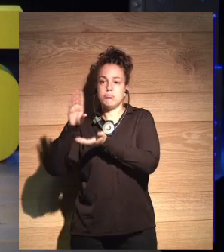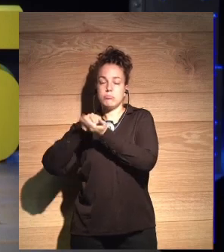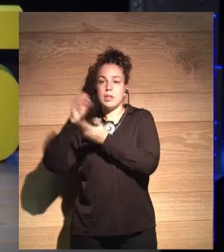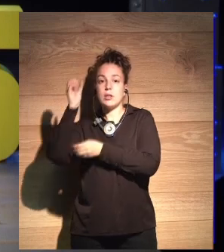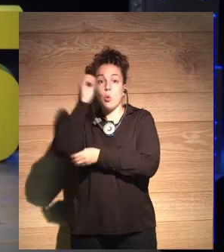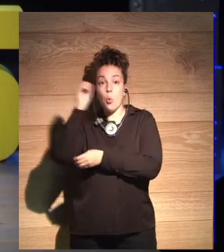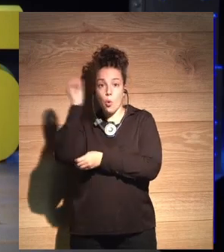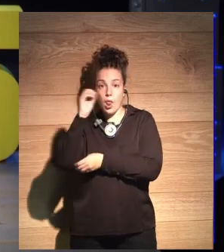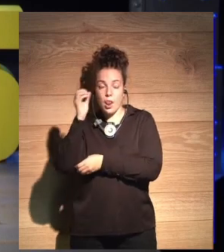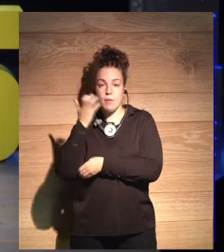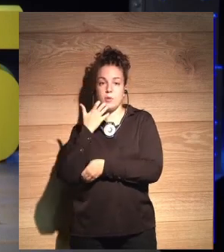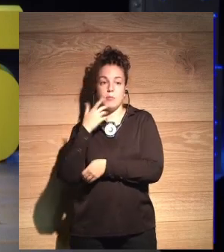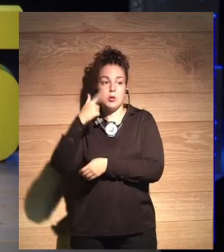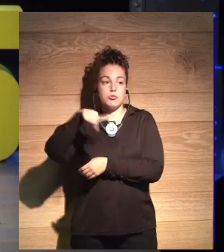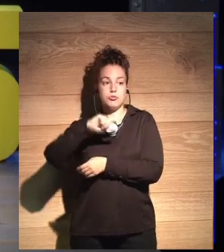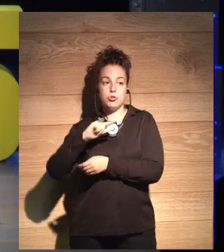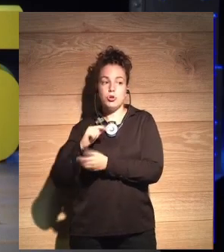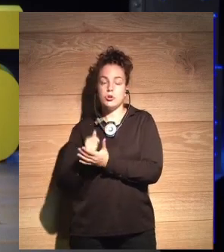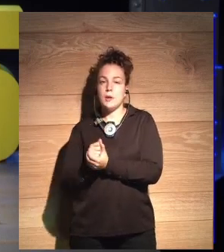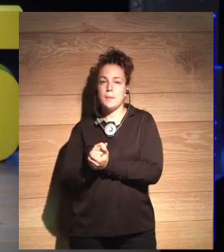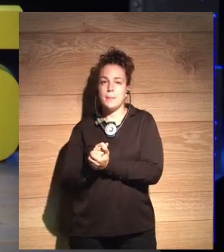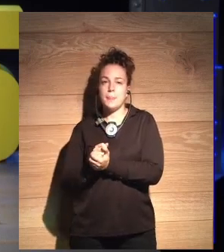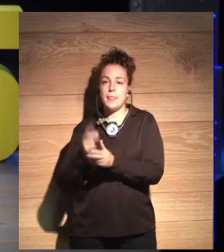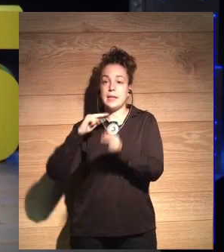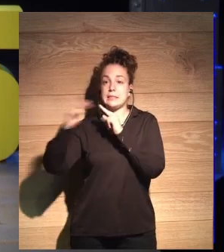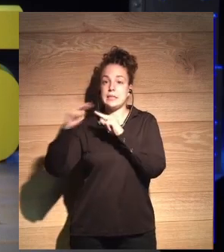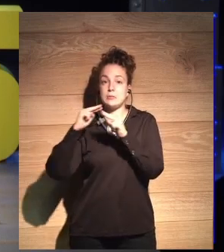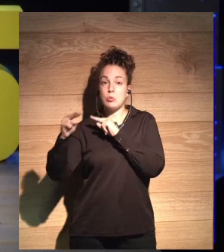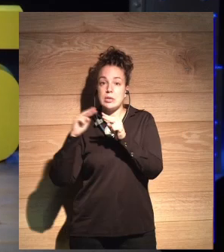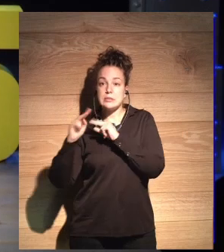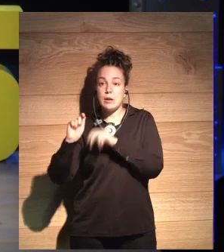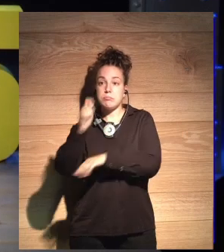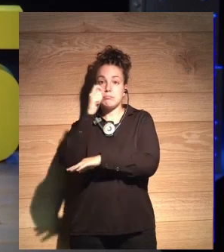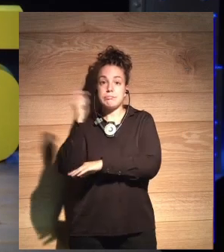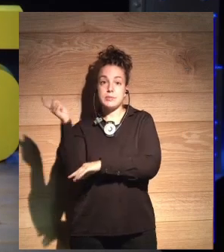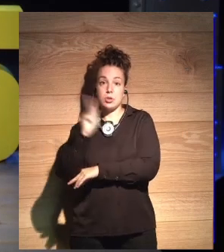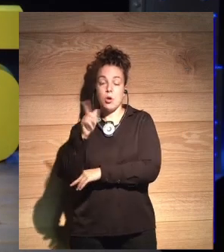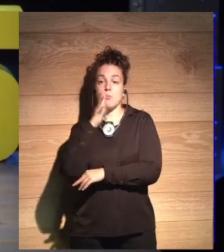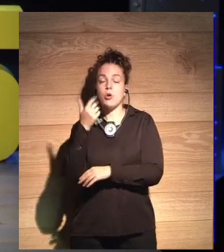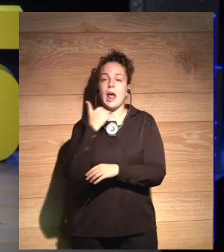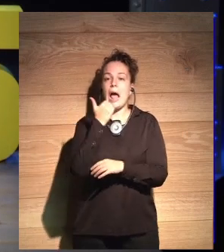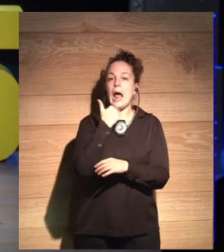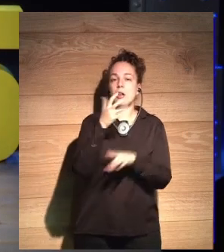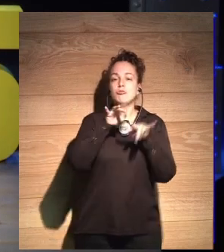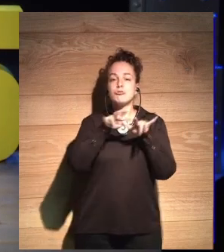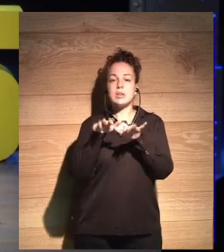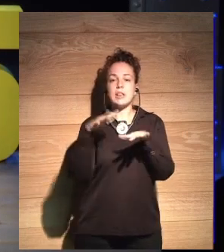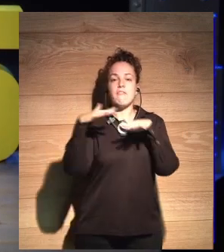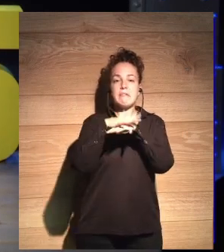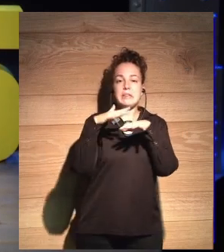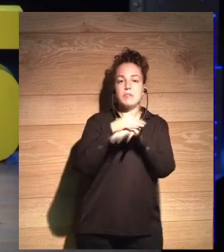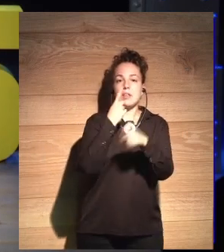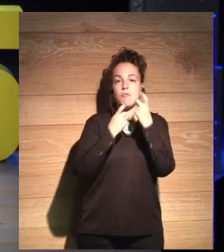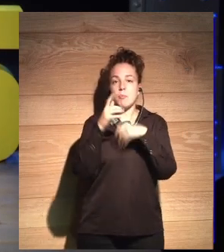getting the answer. We're typing in something, it's filtering through lots of information, and then we are